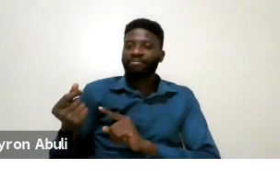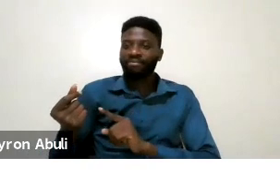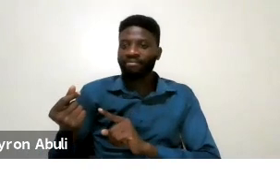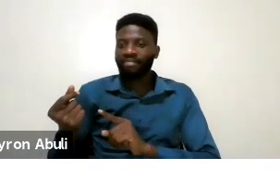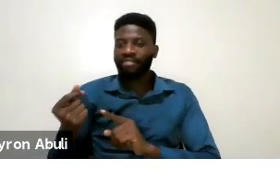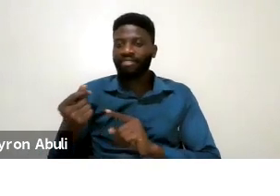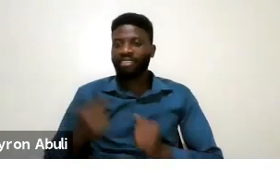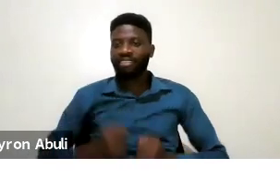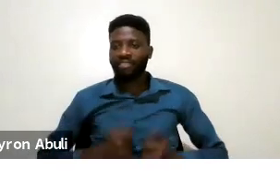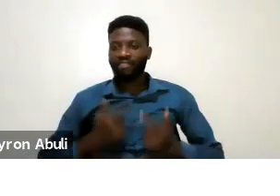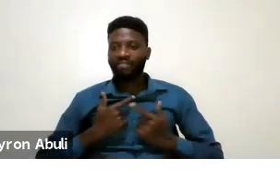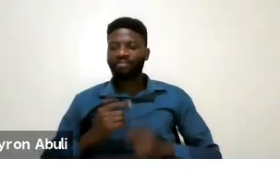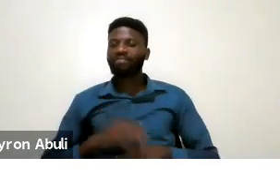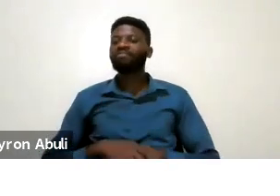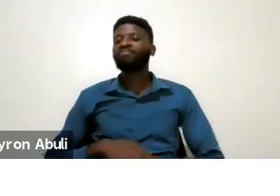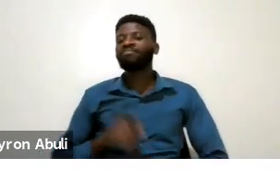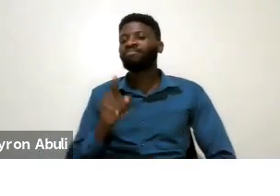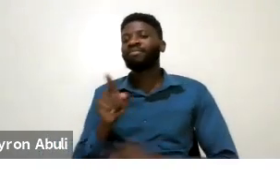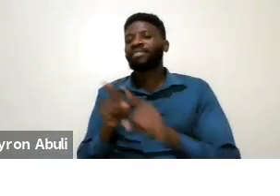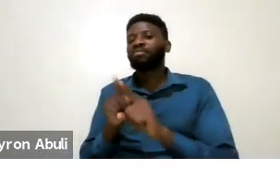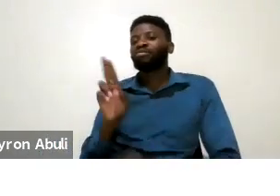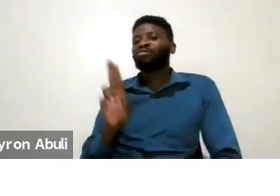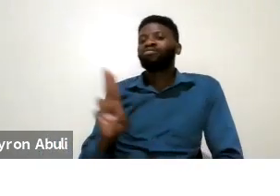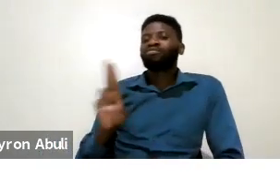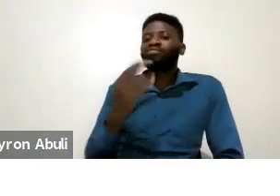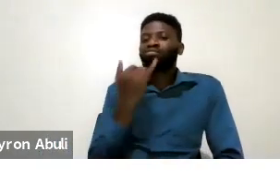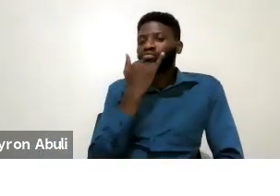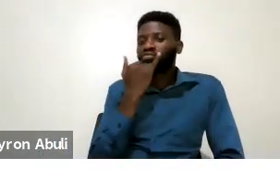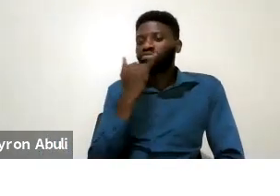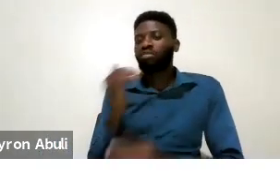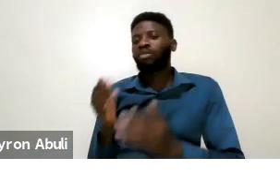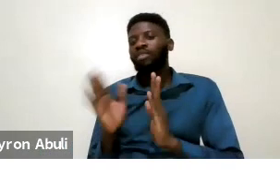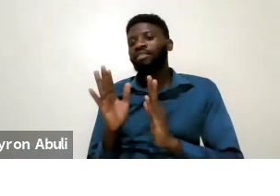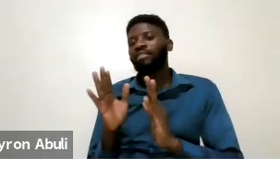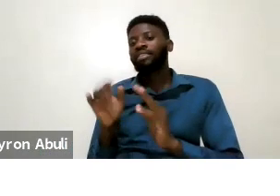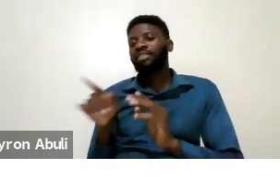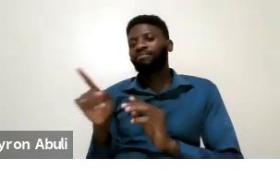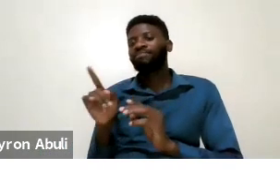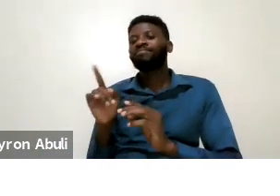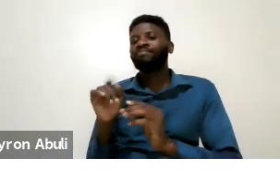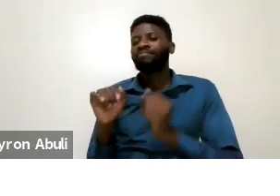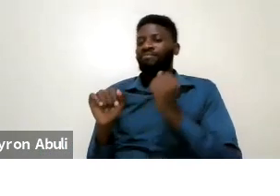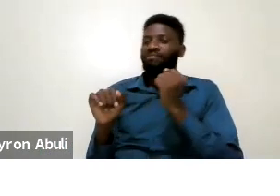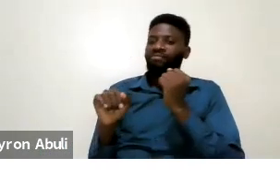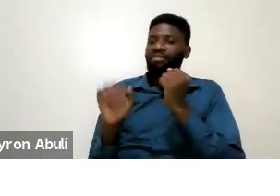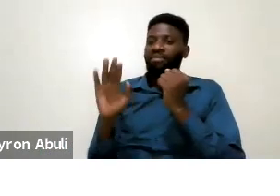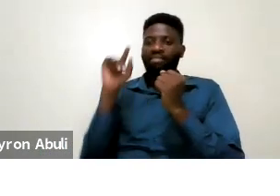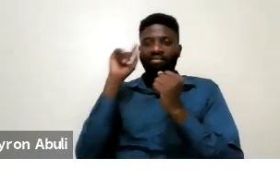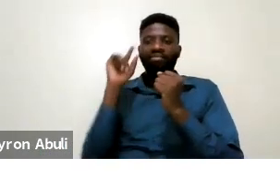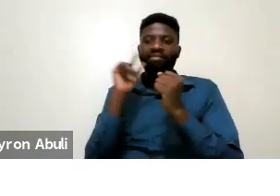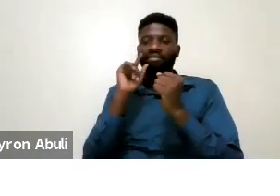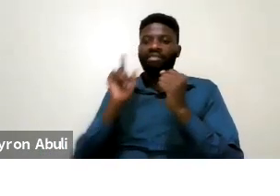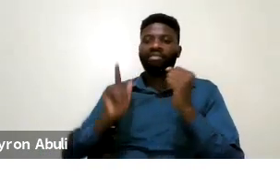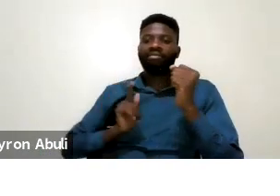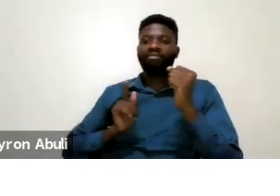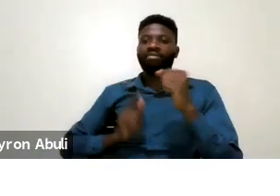Yeah. That is exploitation. Yeah, that is really exploitation. And maybe they even looked at it from your gender, whereby you're a lady, you will